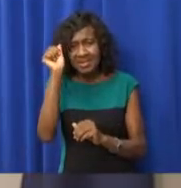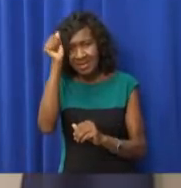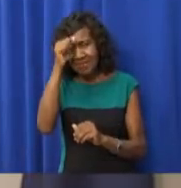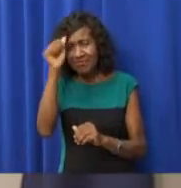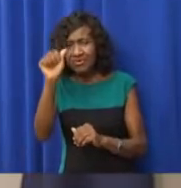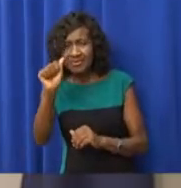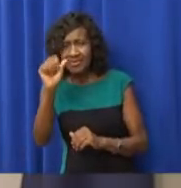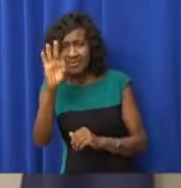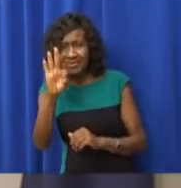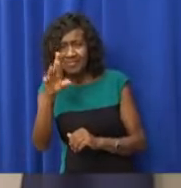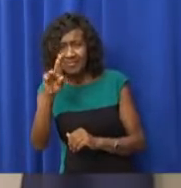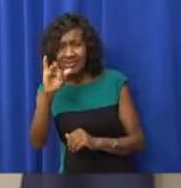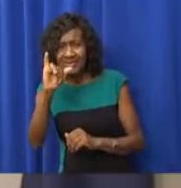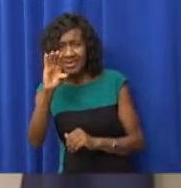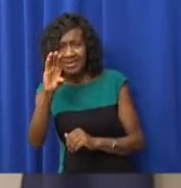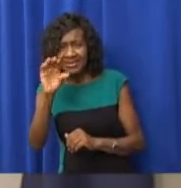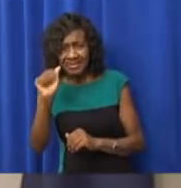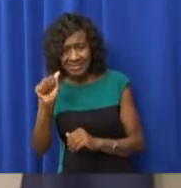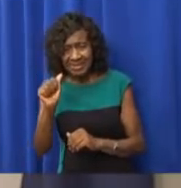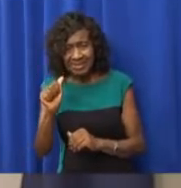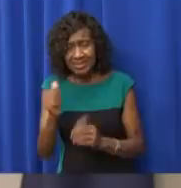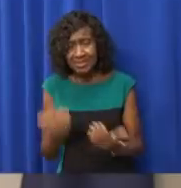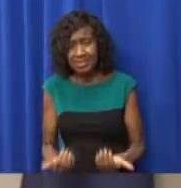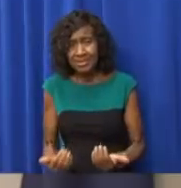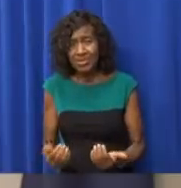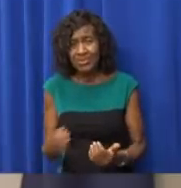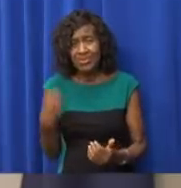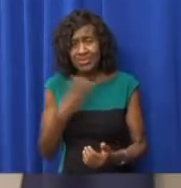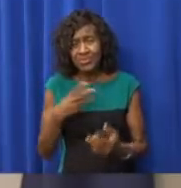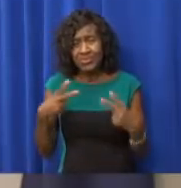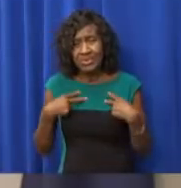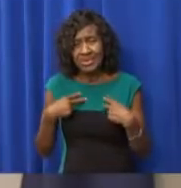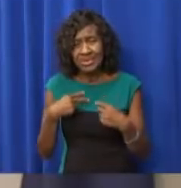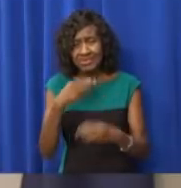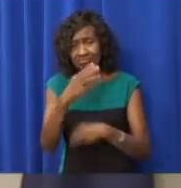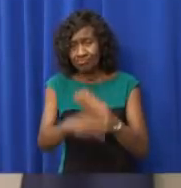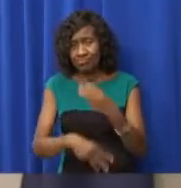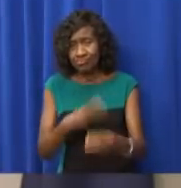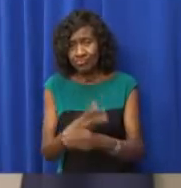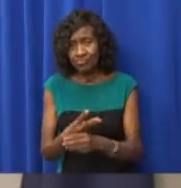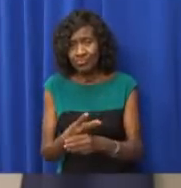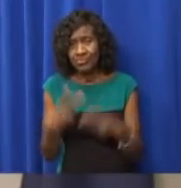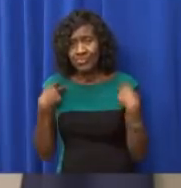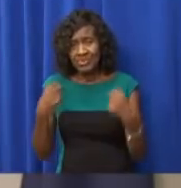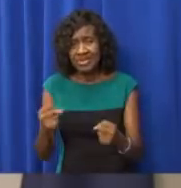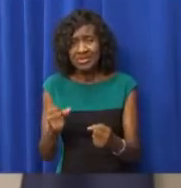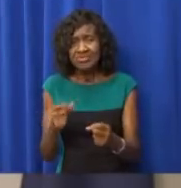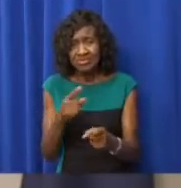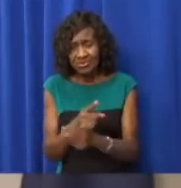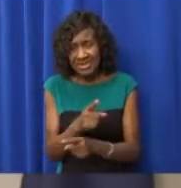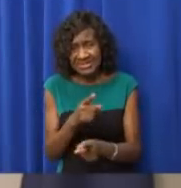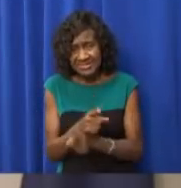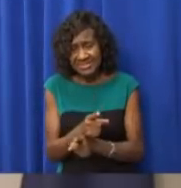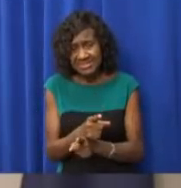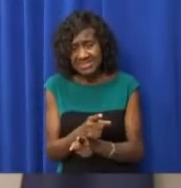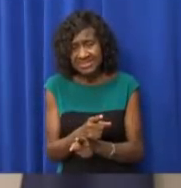continue to address a global health crisis. A U.S. study has also shown that air pollution is linked